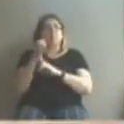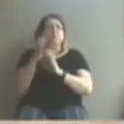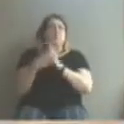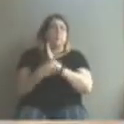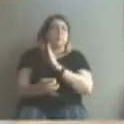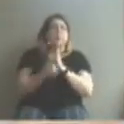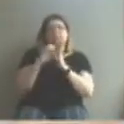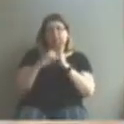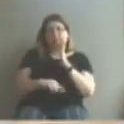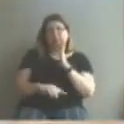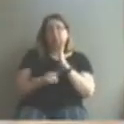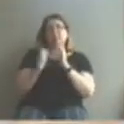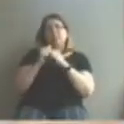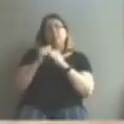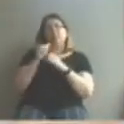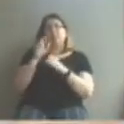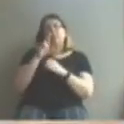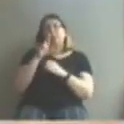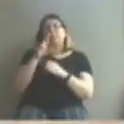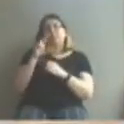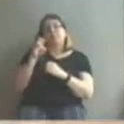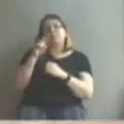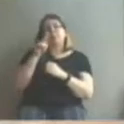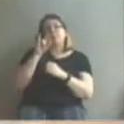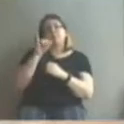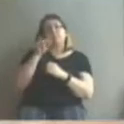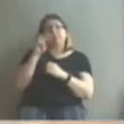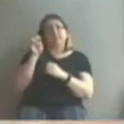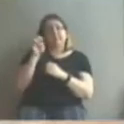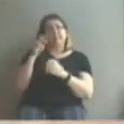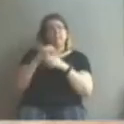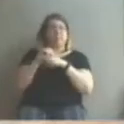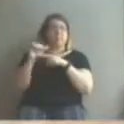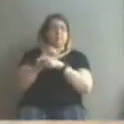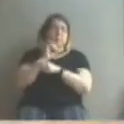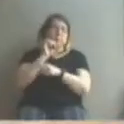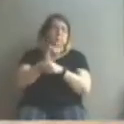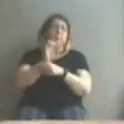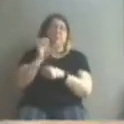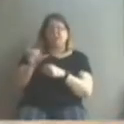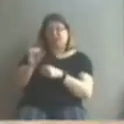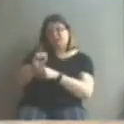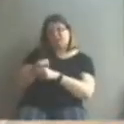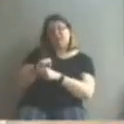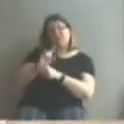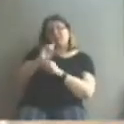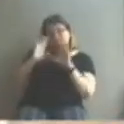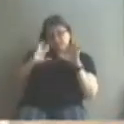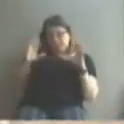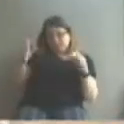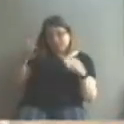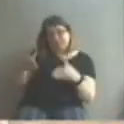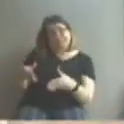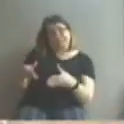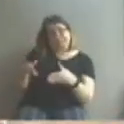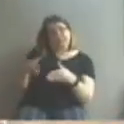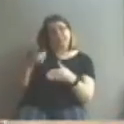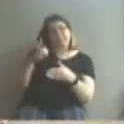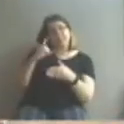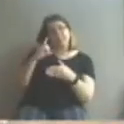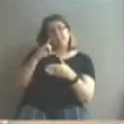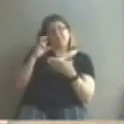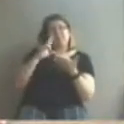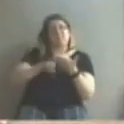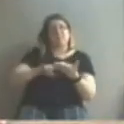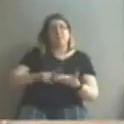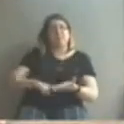et cetera, with the restorative practices work. But that work was very focused in its scope per the contract